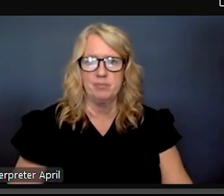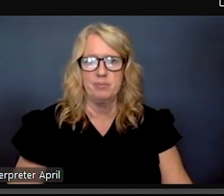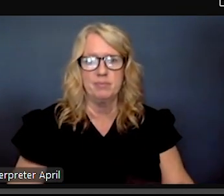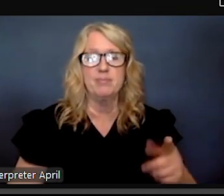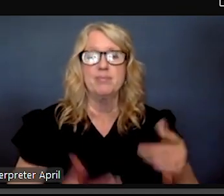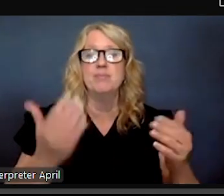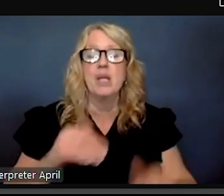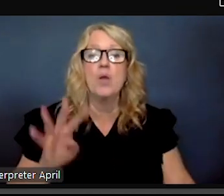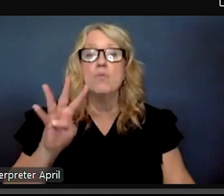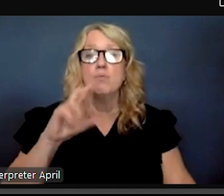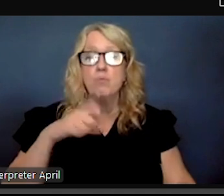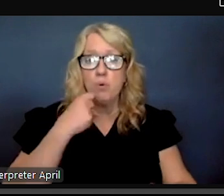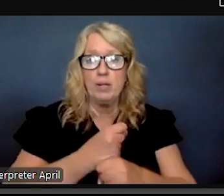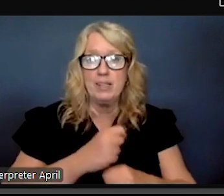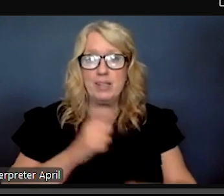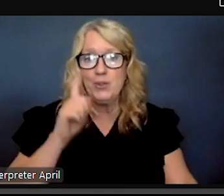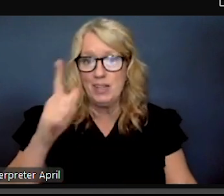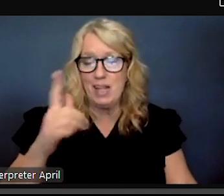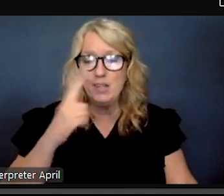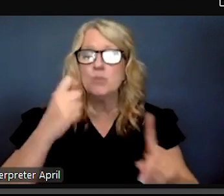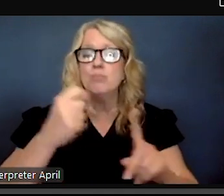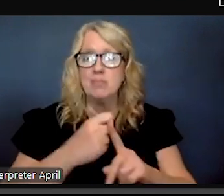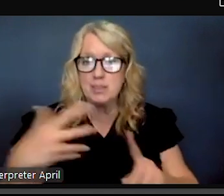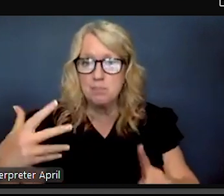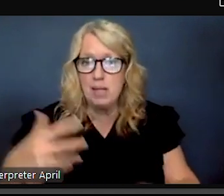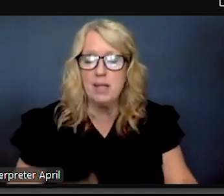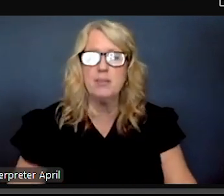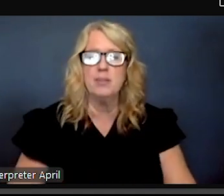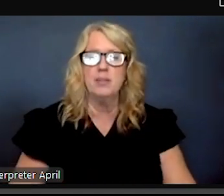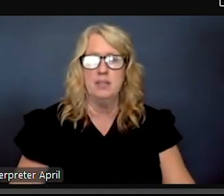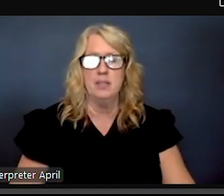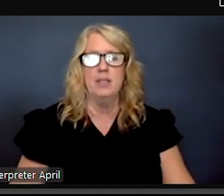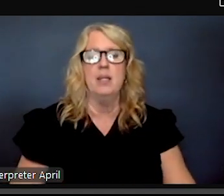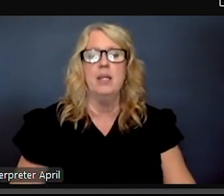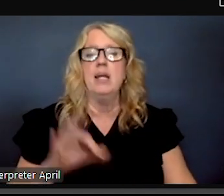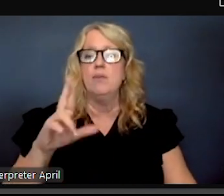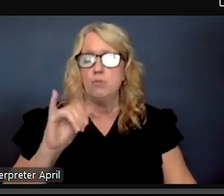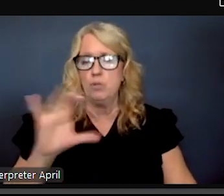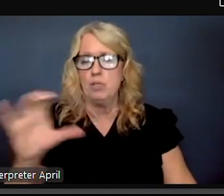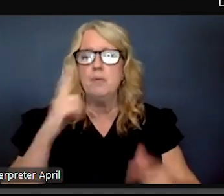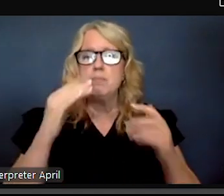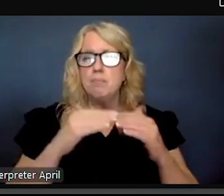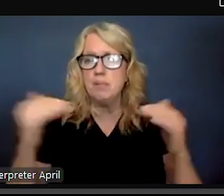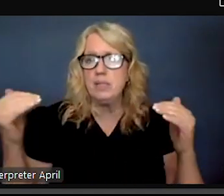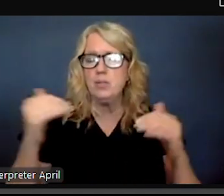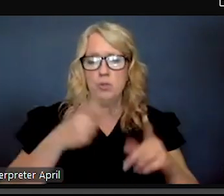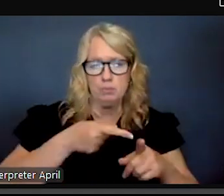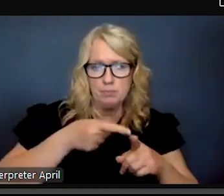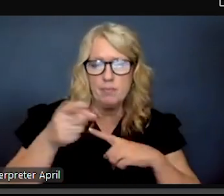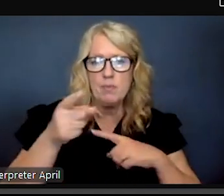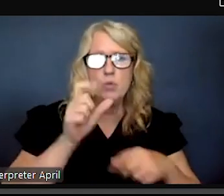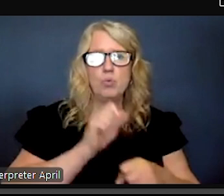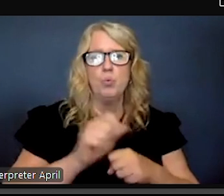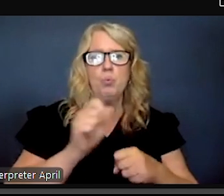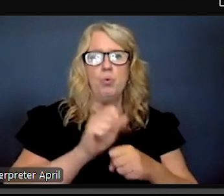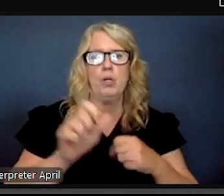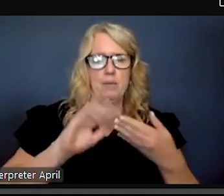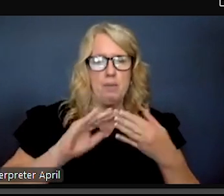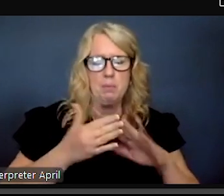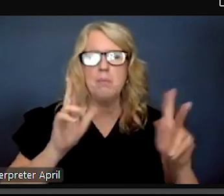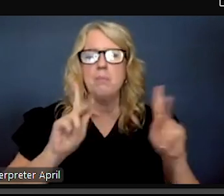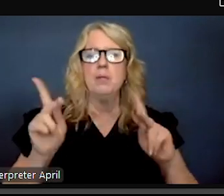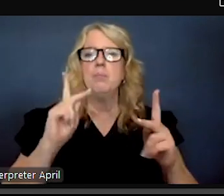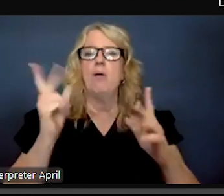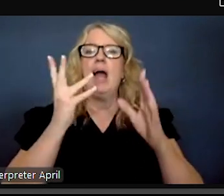Fast forward 4 years later, they expanded on that and put these forensic peer specialists to work in the community, getting people out of